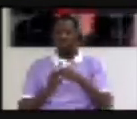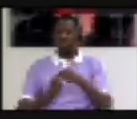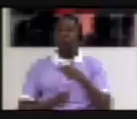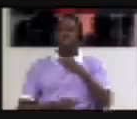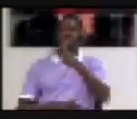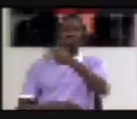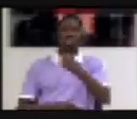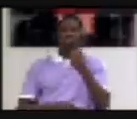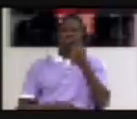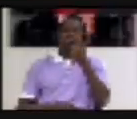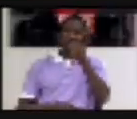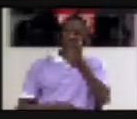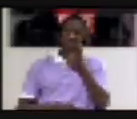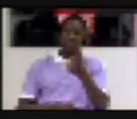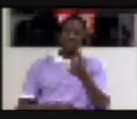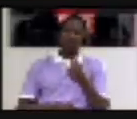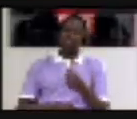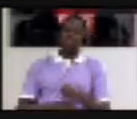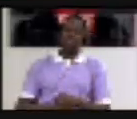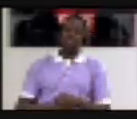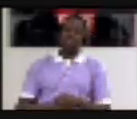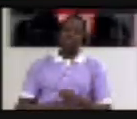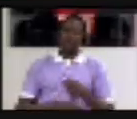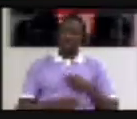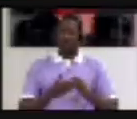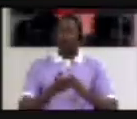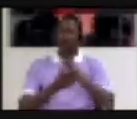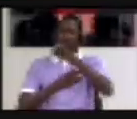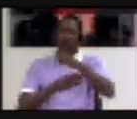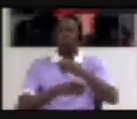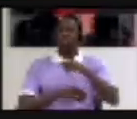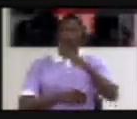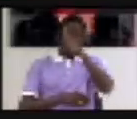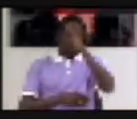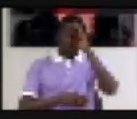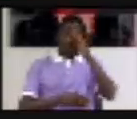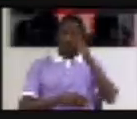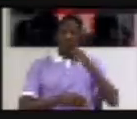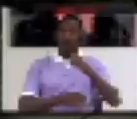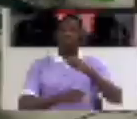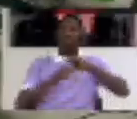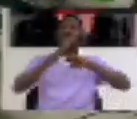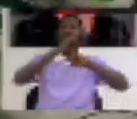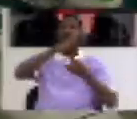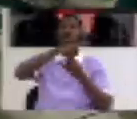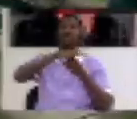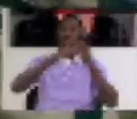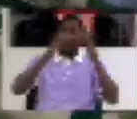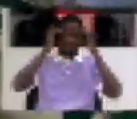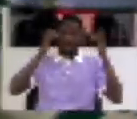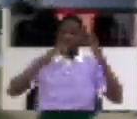Then proceeded to Birkama Junior Secondary Technical School by Alpha Khan, 1987 to